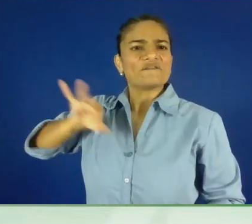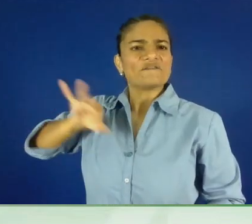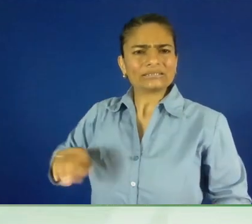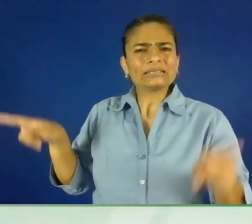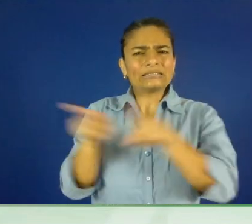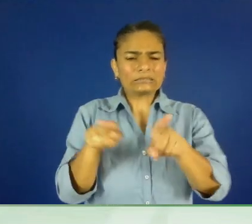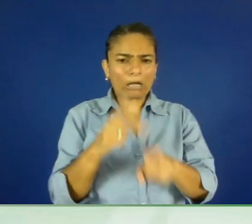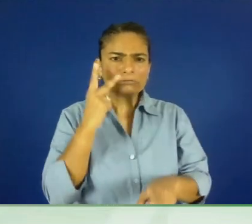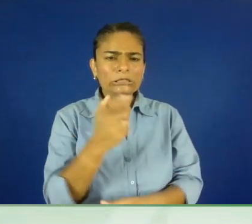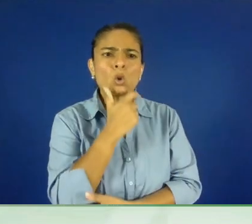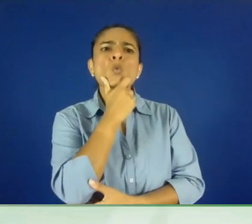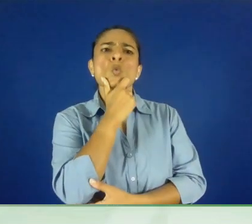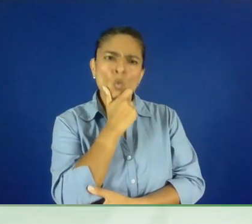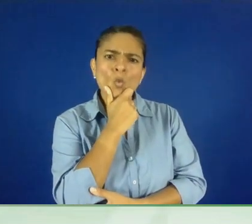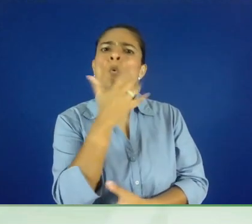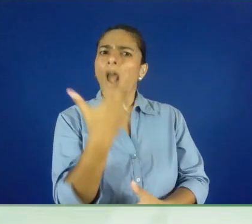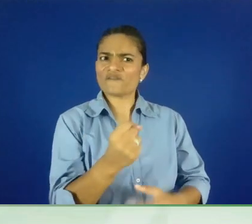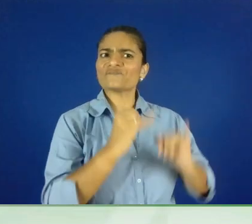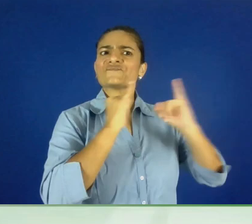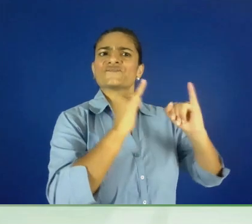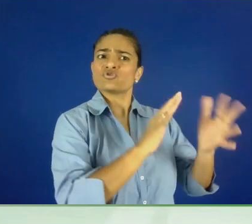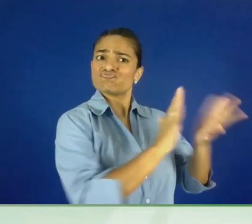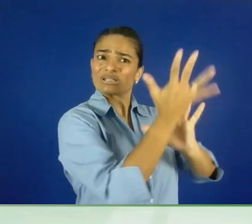context for the discussion we're going to have today.